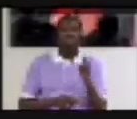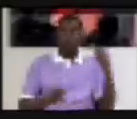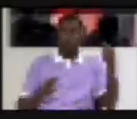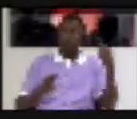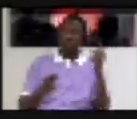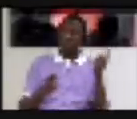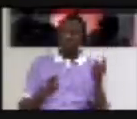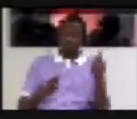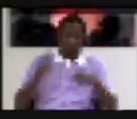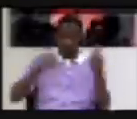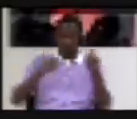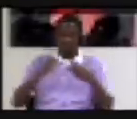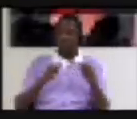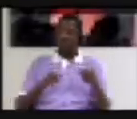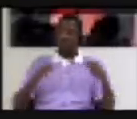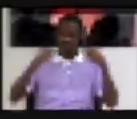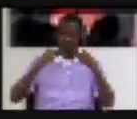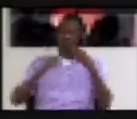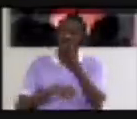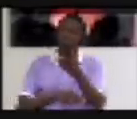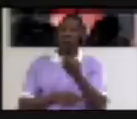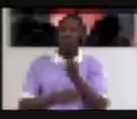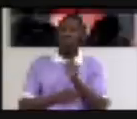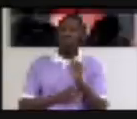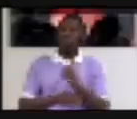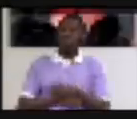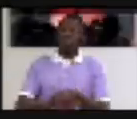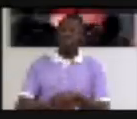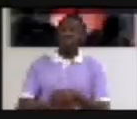I was asking why that was.